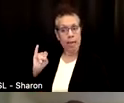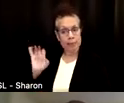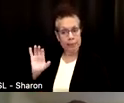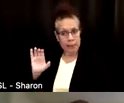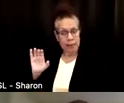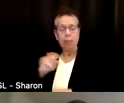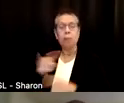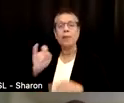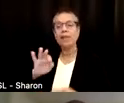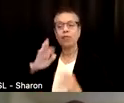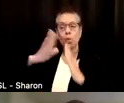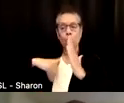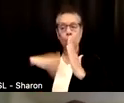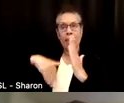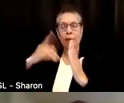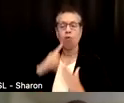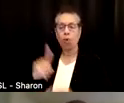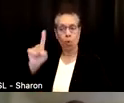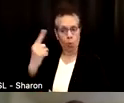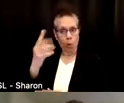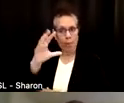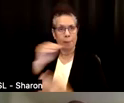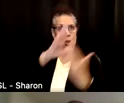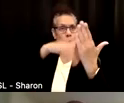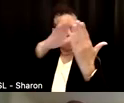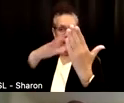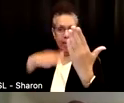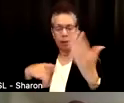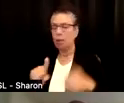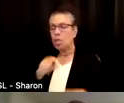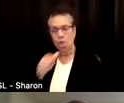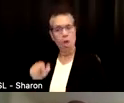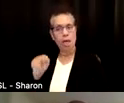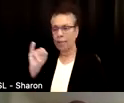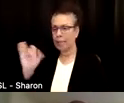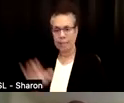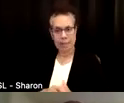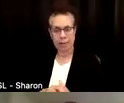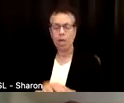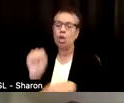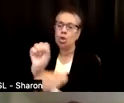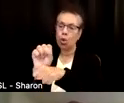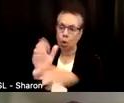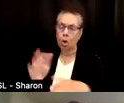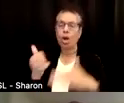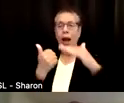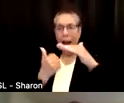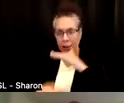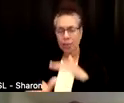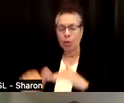a painter working for a painting company, you can't be a contractor. You have to be an employee under Massachusetts law.